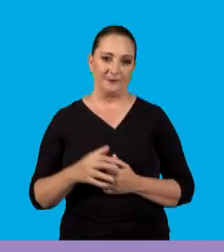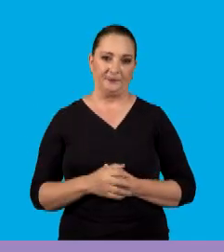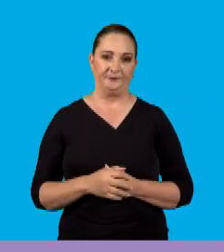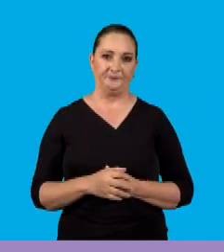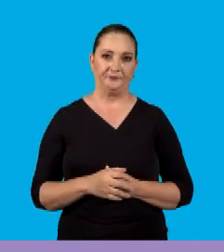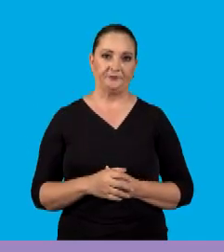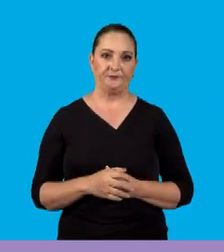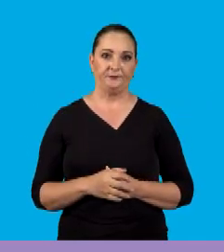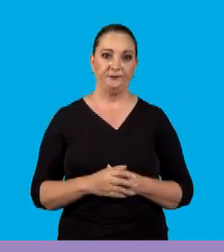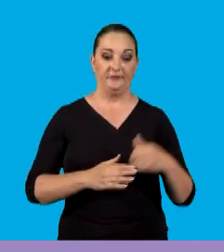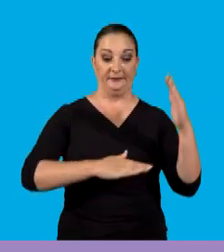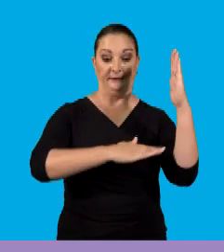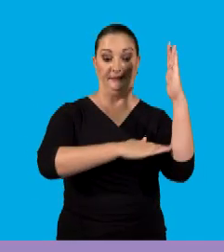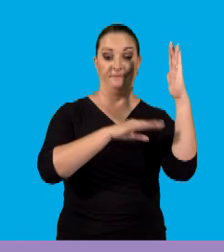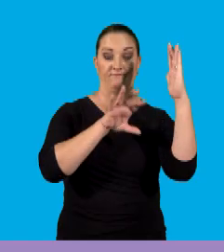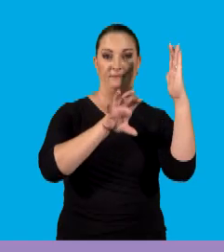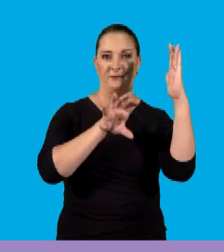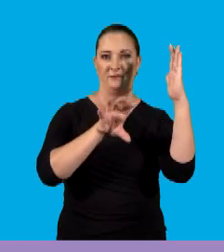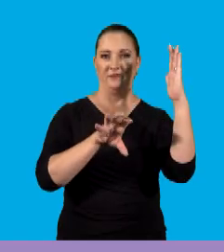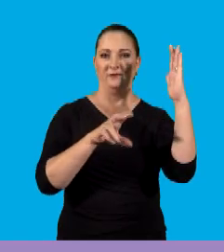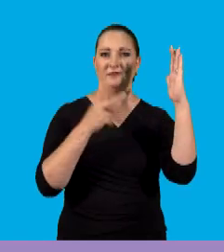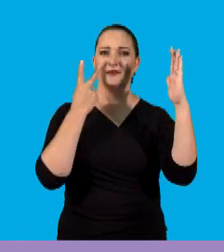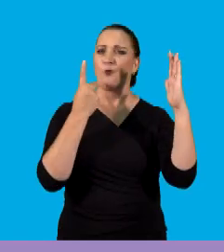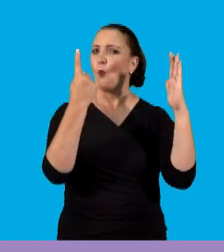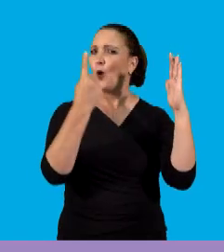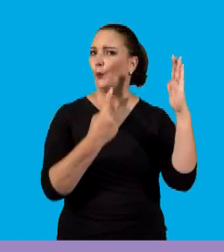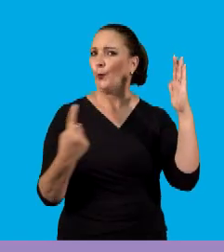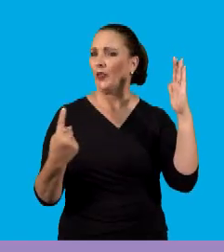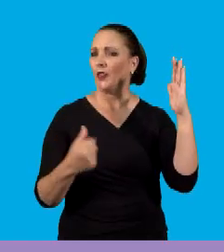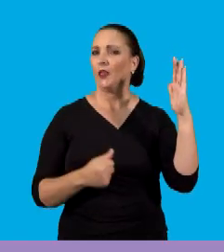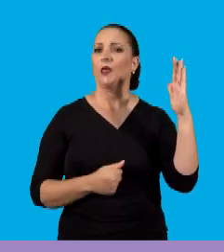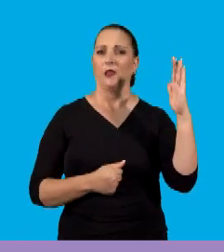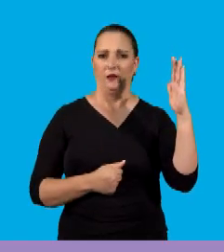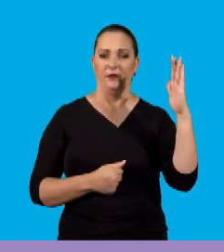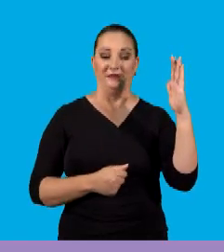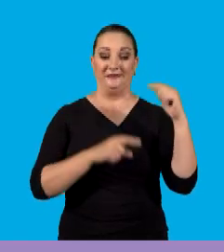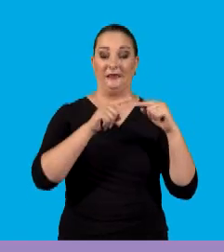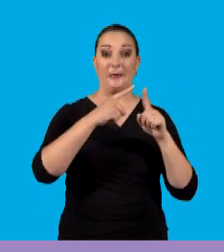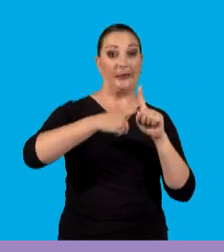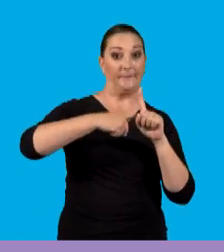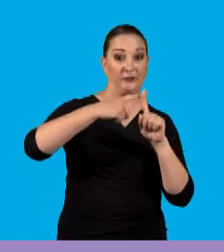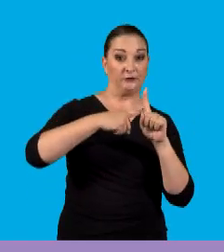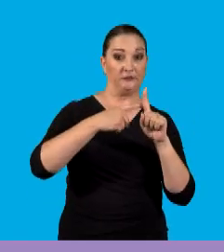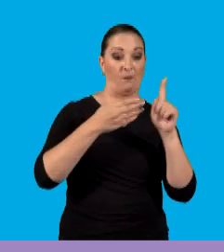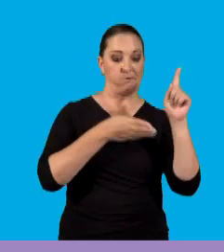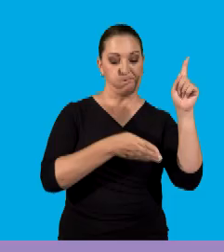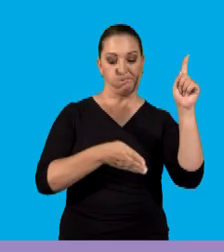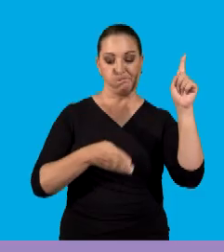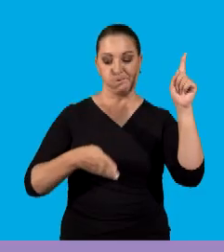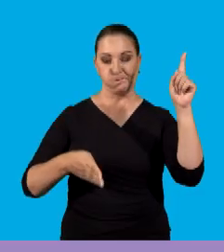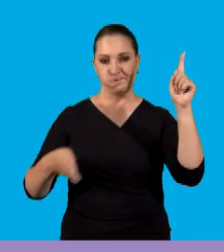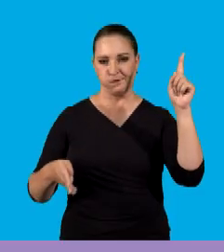we can see the graph that we have been given there, and just for 1 week, those temperatures have been recorded